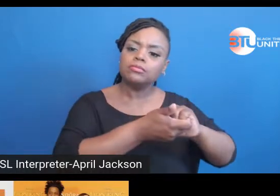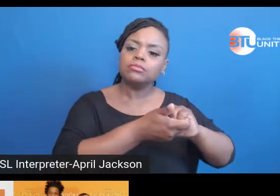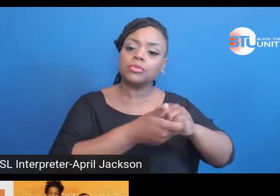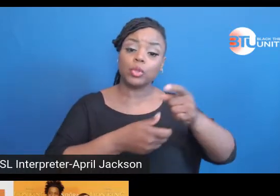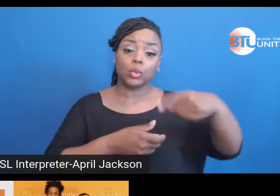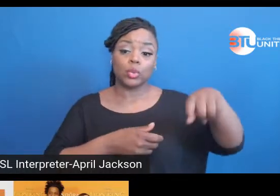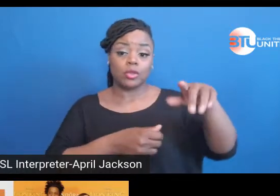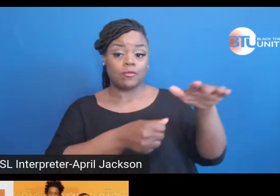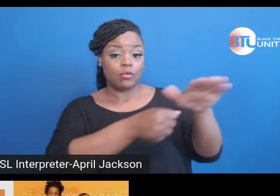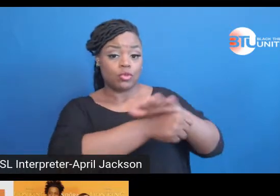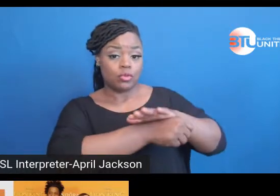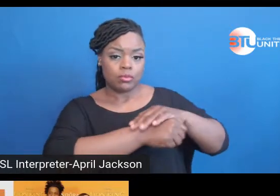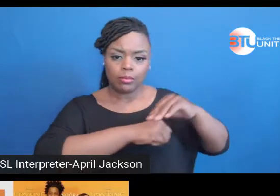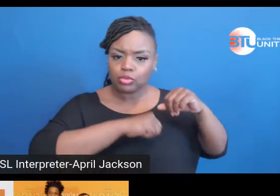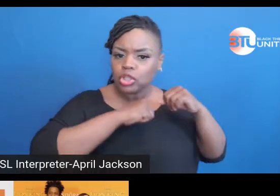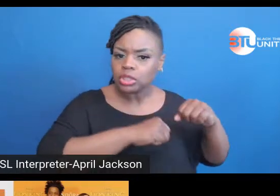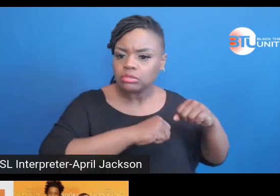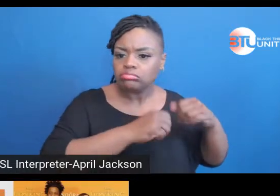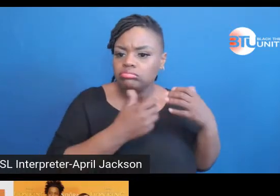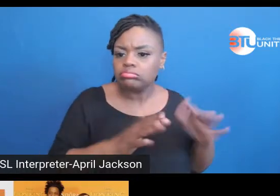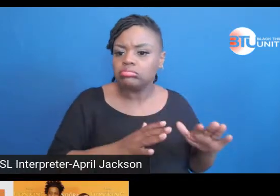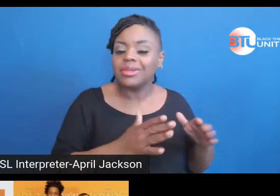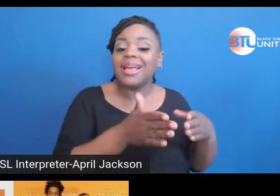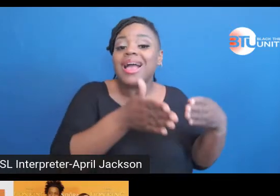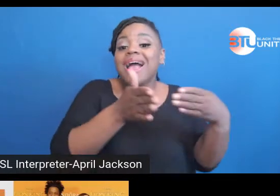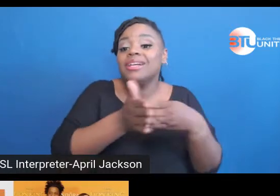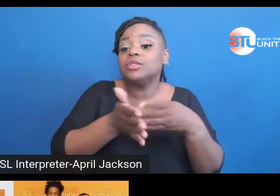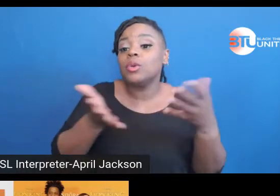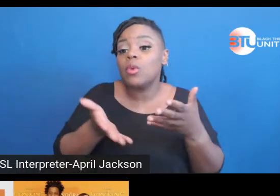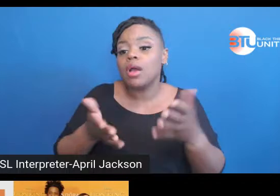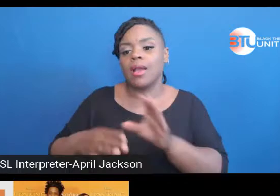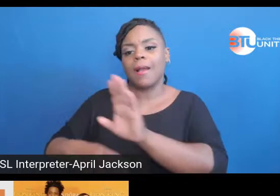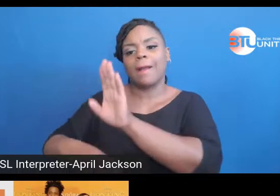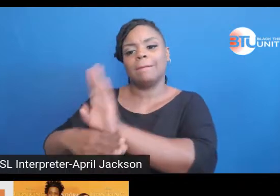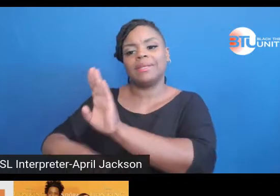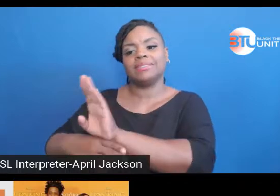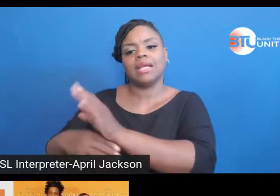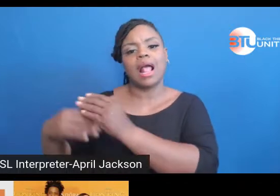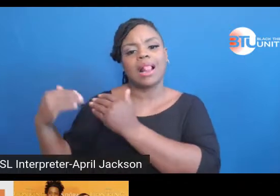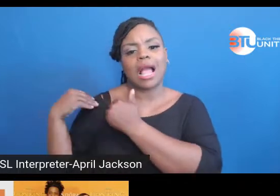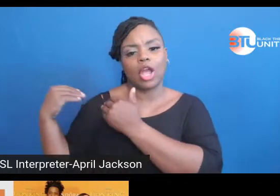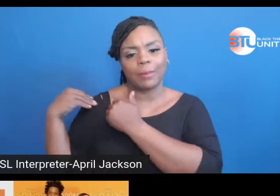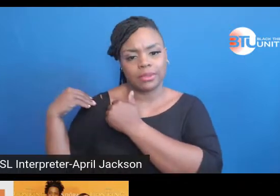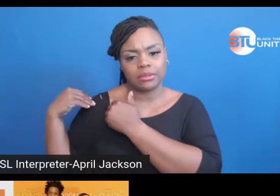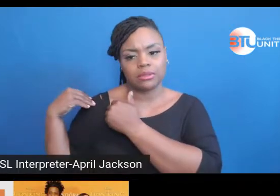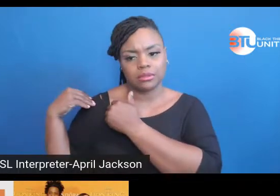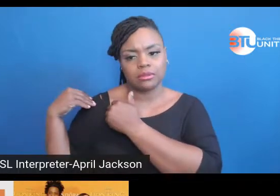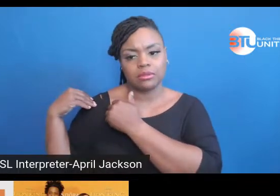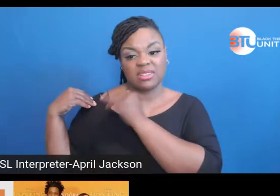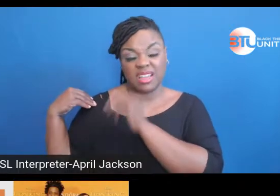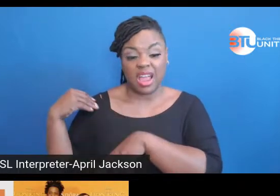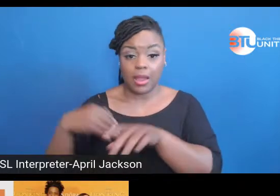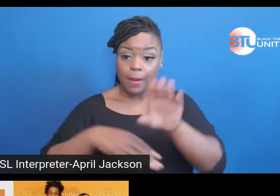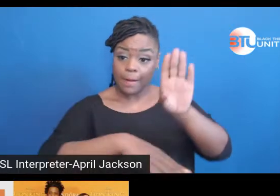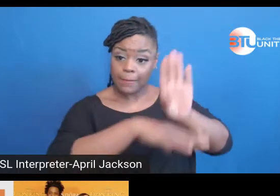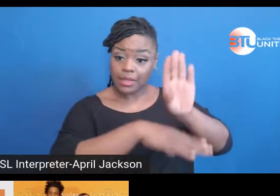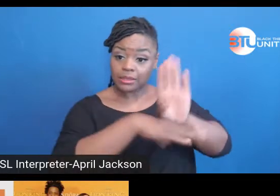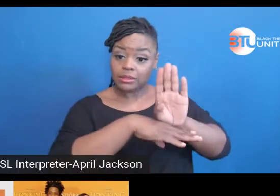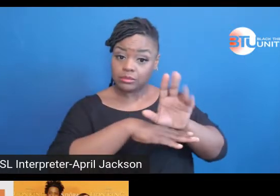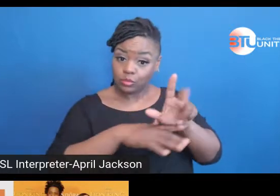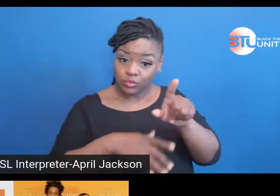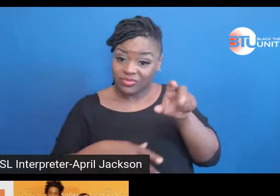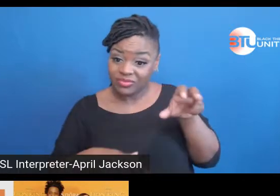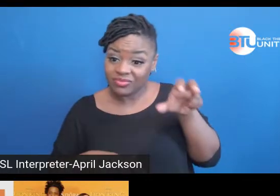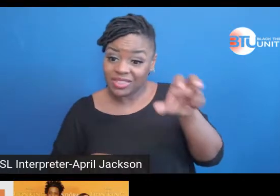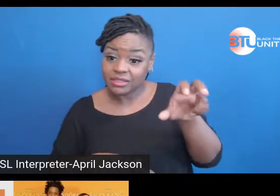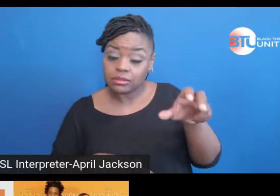personally against the liabilities of the business. So whatever's in the business is at risk, whatever you've invested in the business is at risk. But